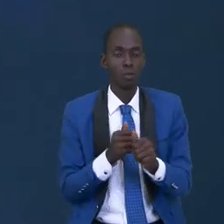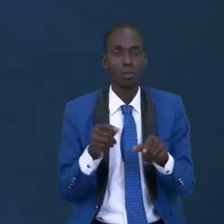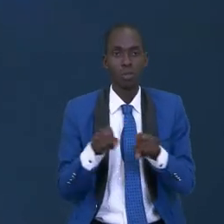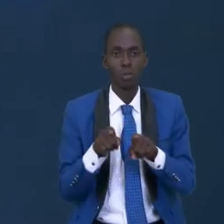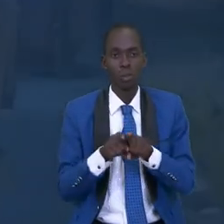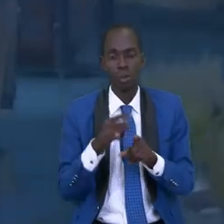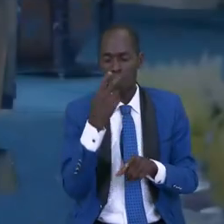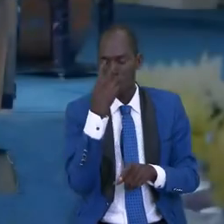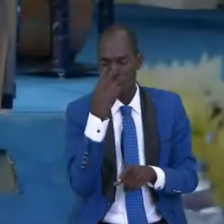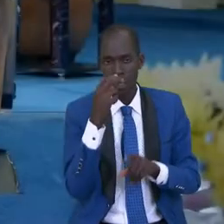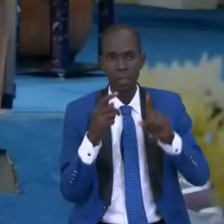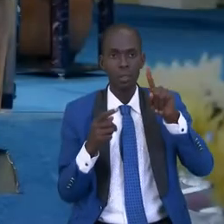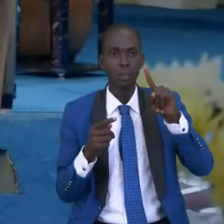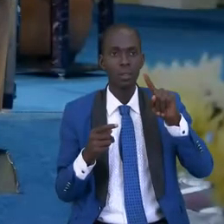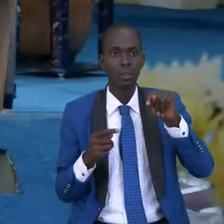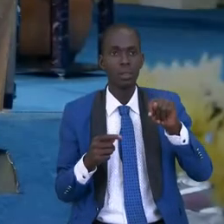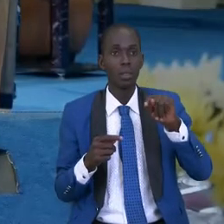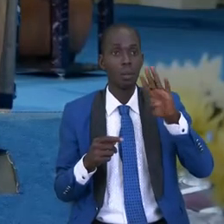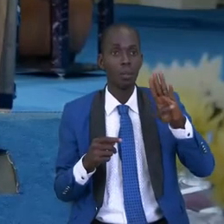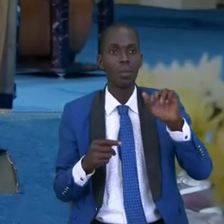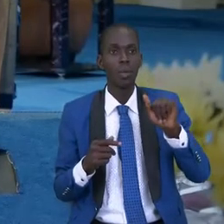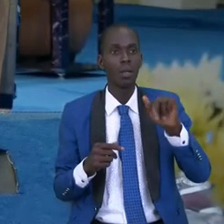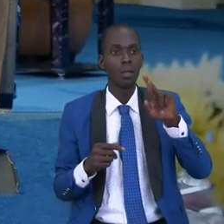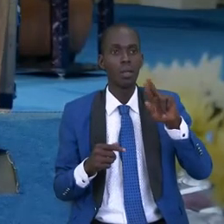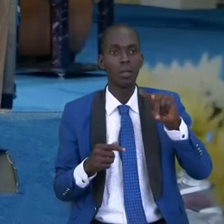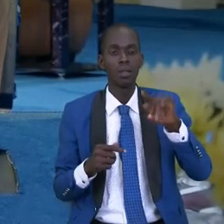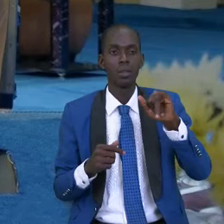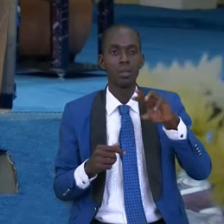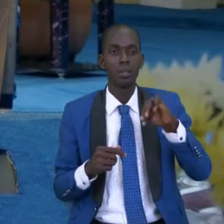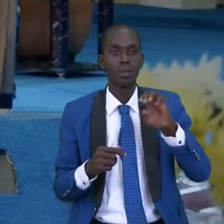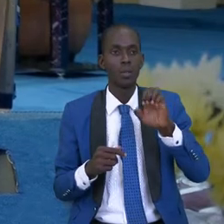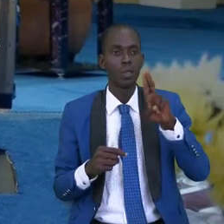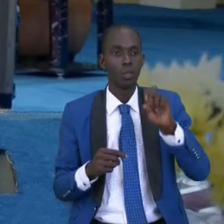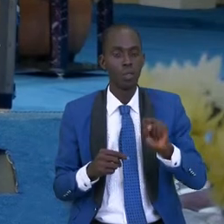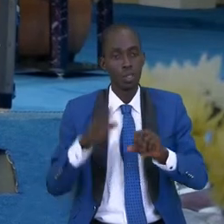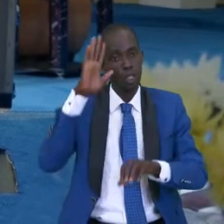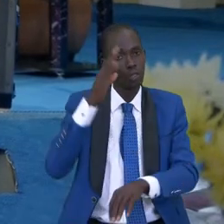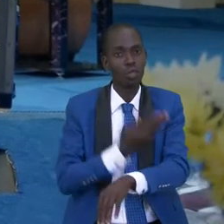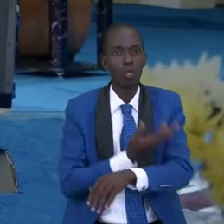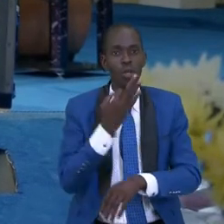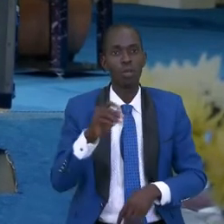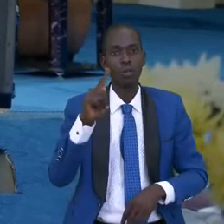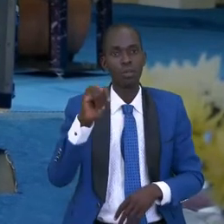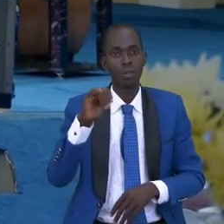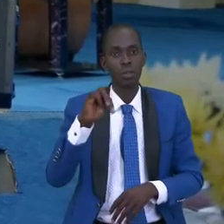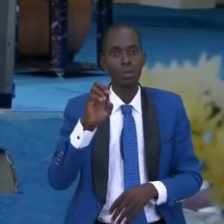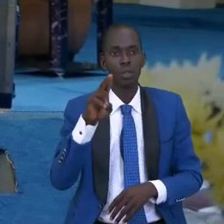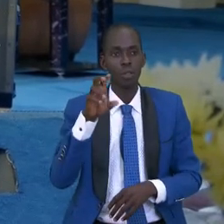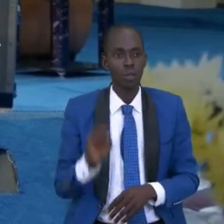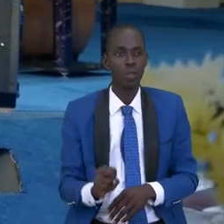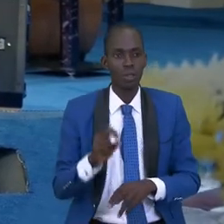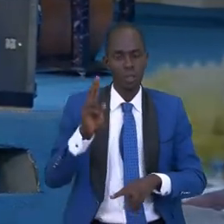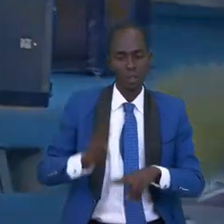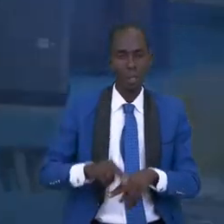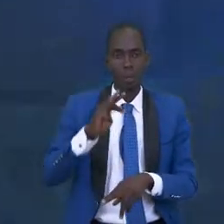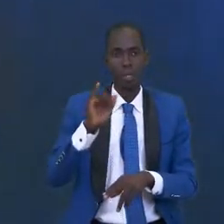the son of Timaeus, sat by the wayside begging, blind.